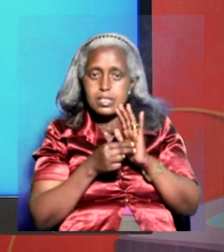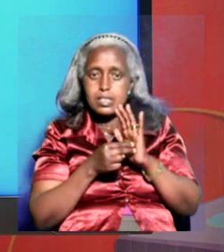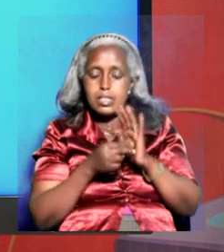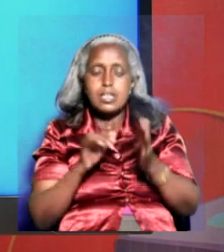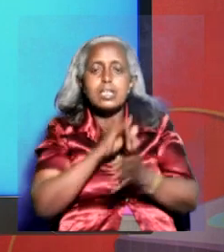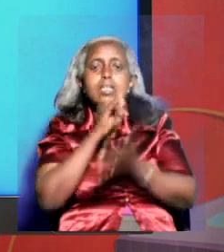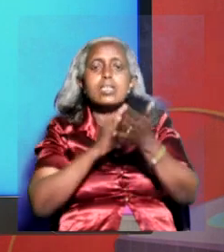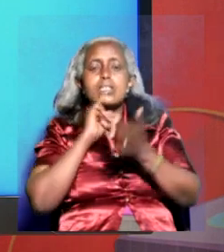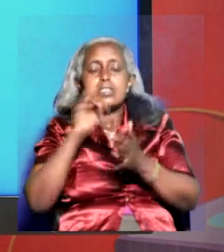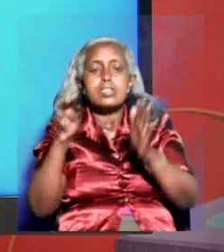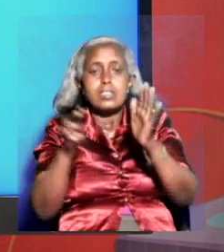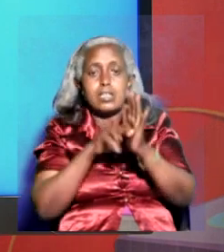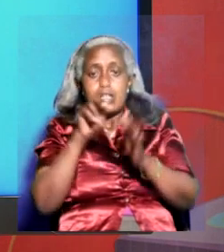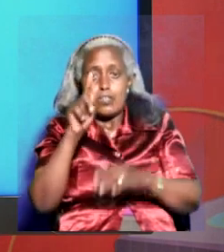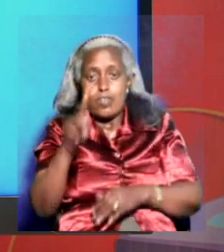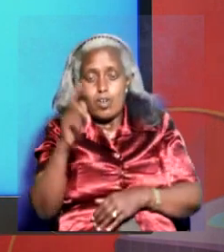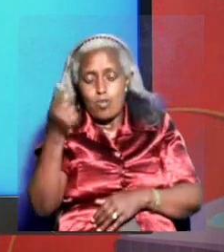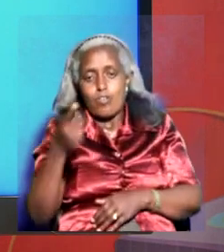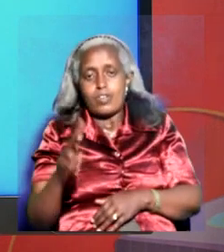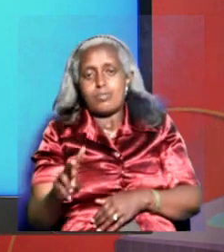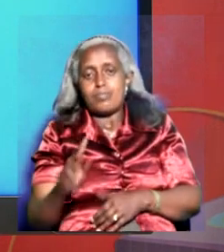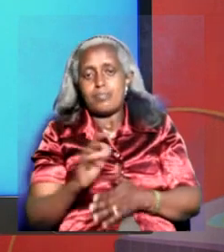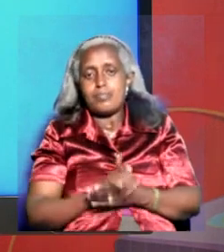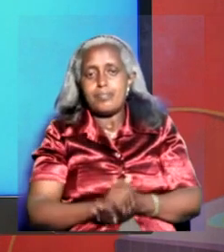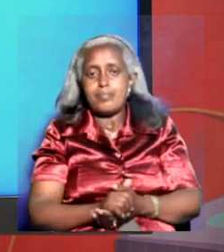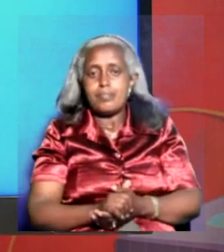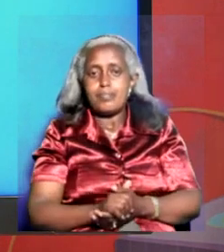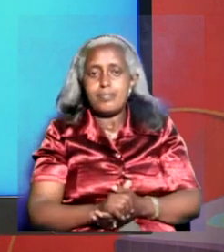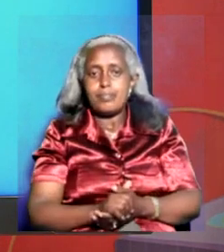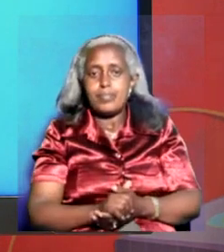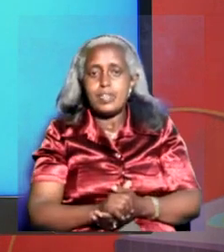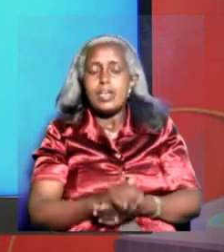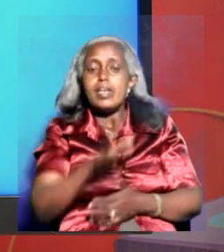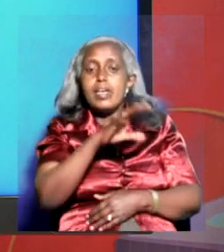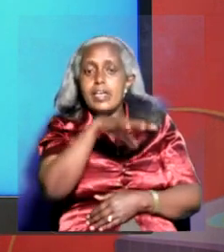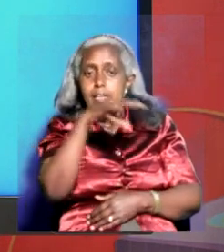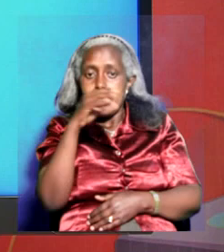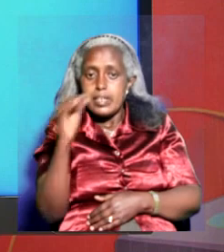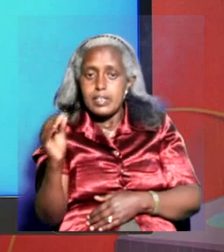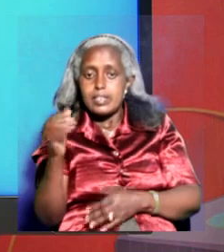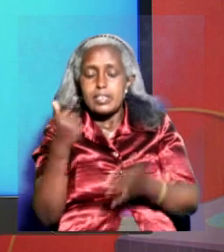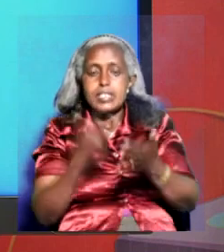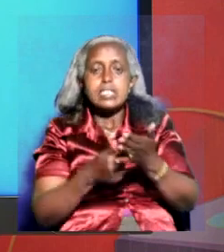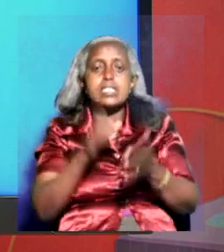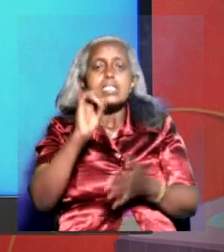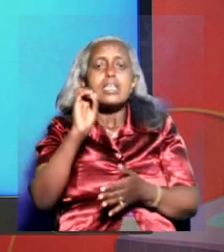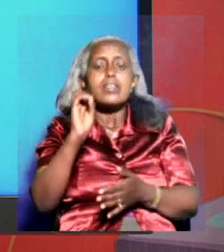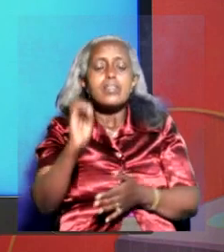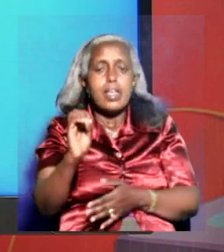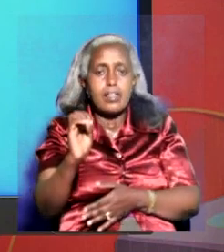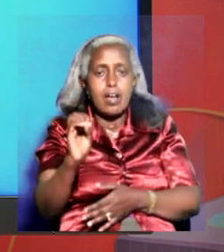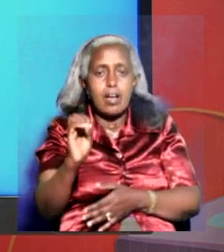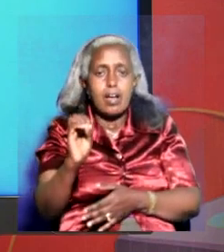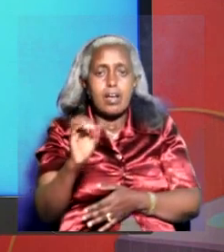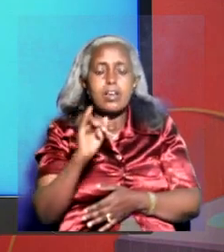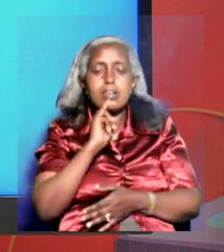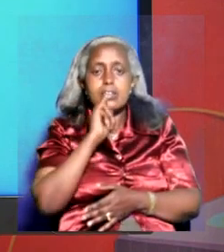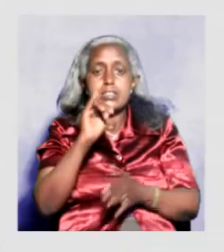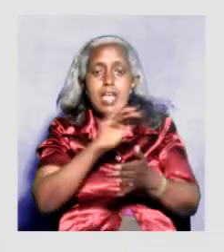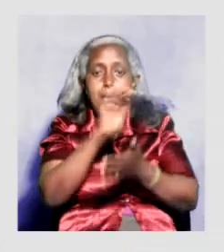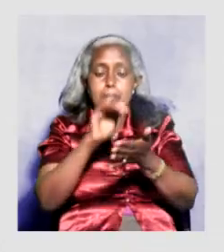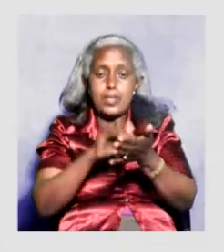it is -1 over 2, and this theta is